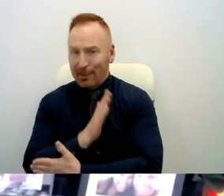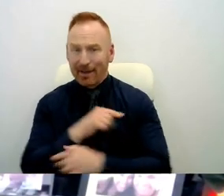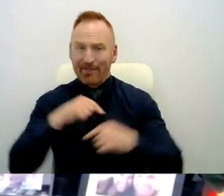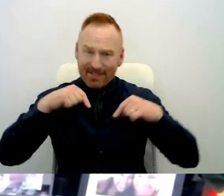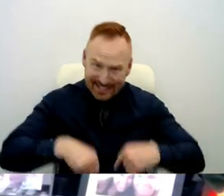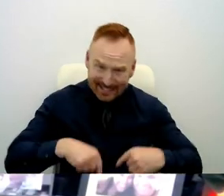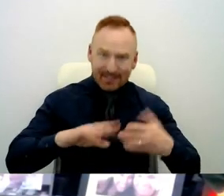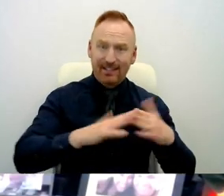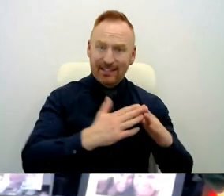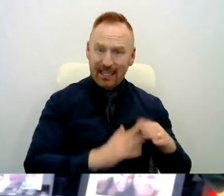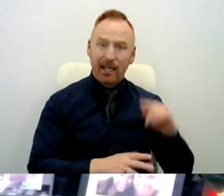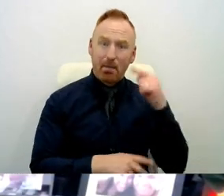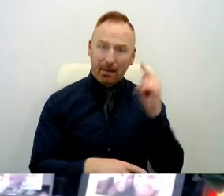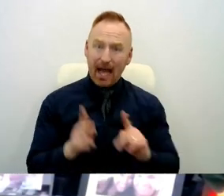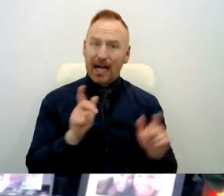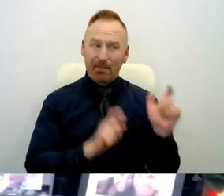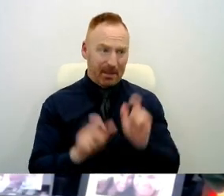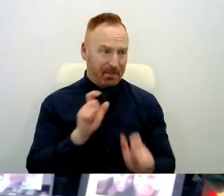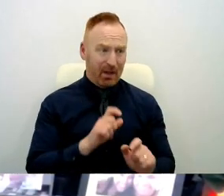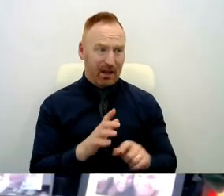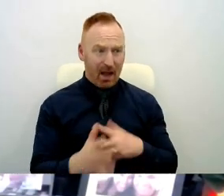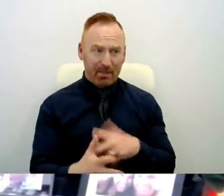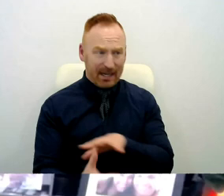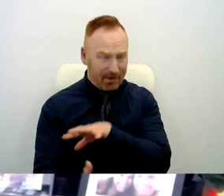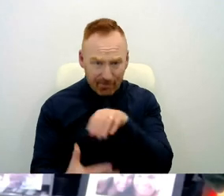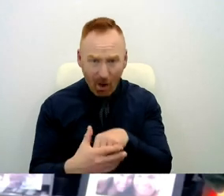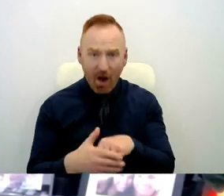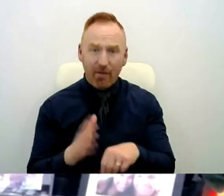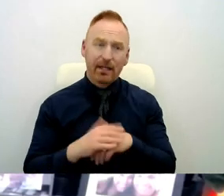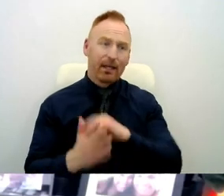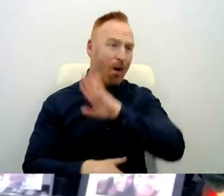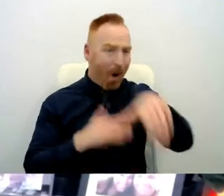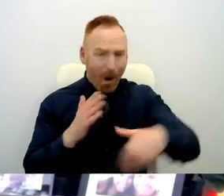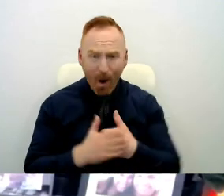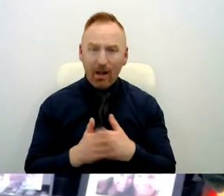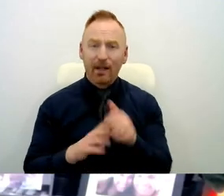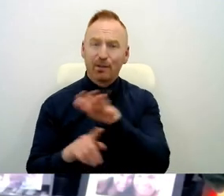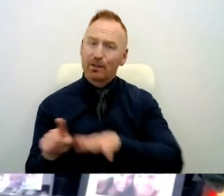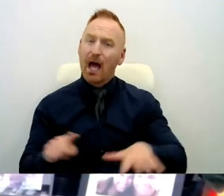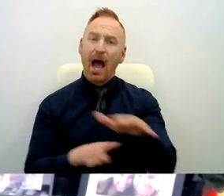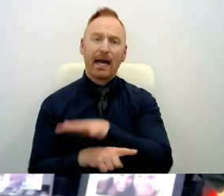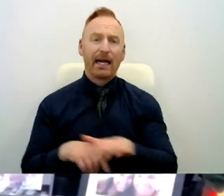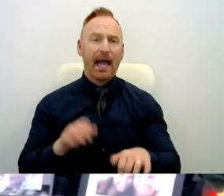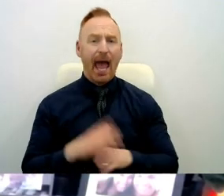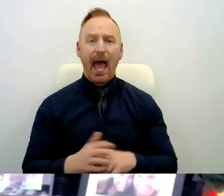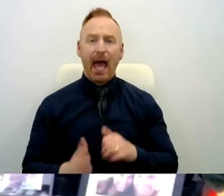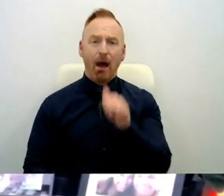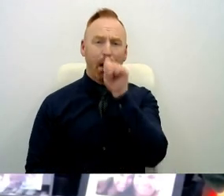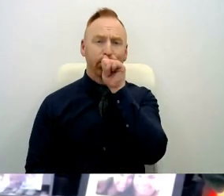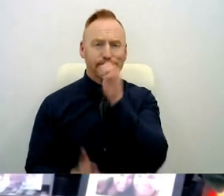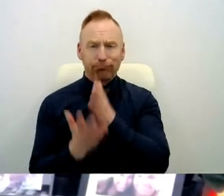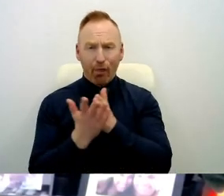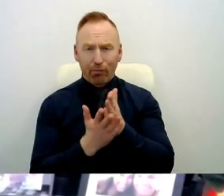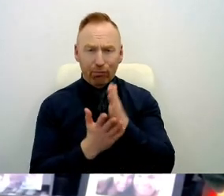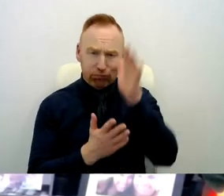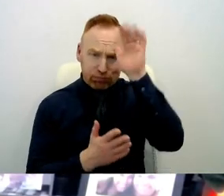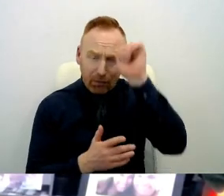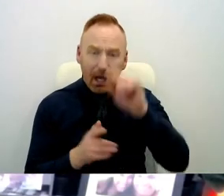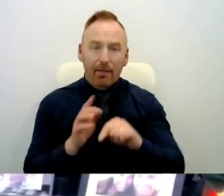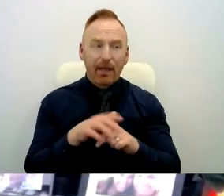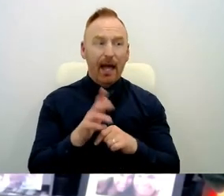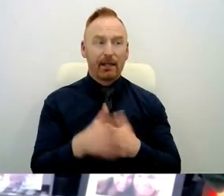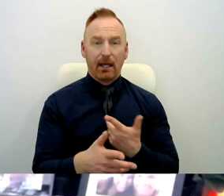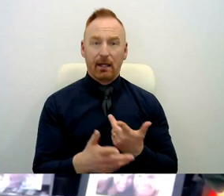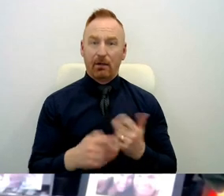Black folks have made invaluable contributions to all facets of society, and our resilience and the determination of Black folks to